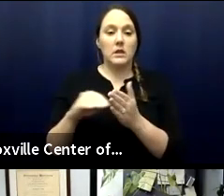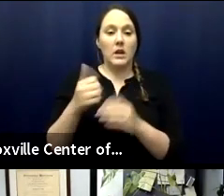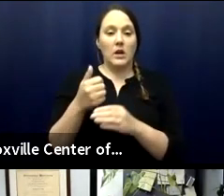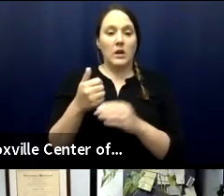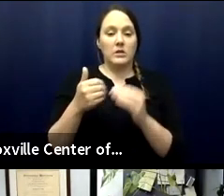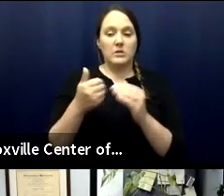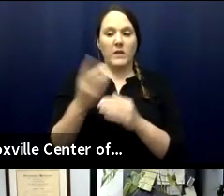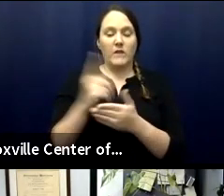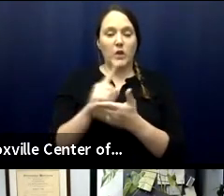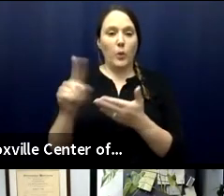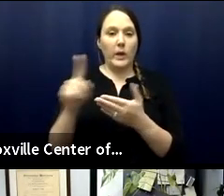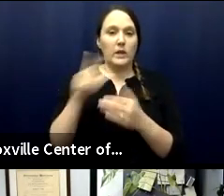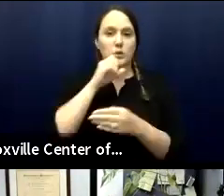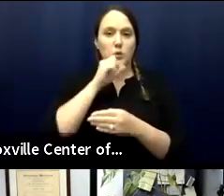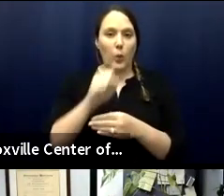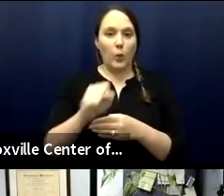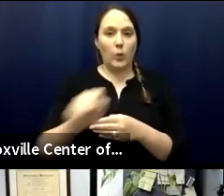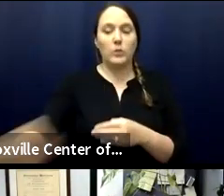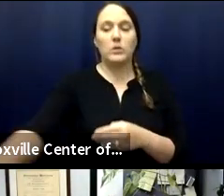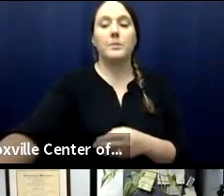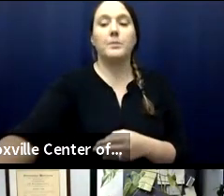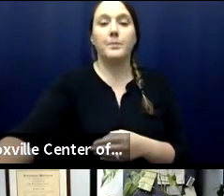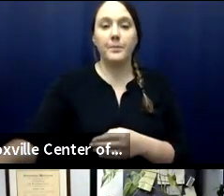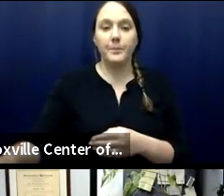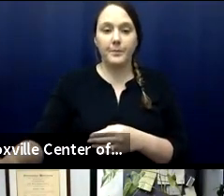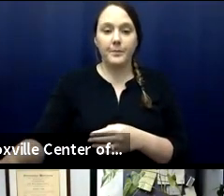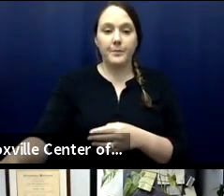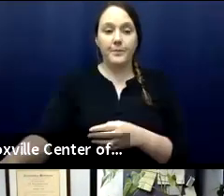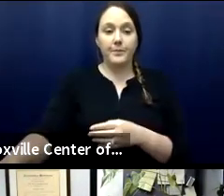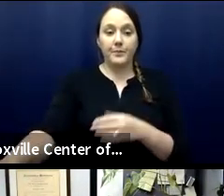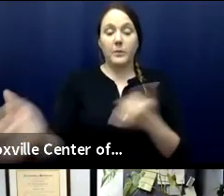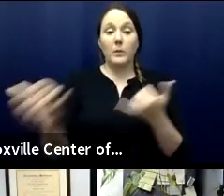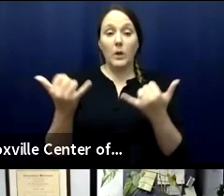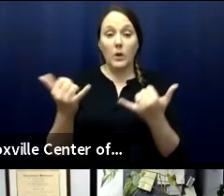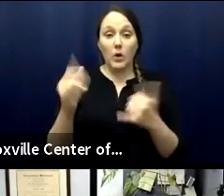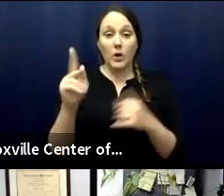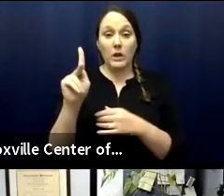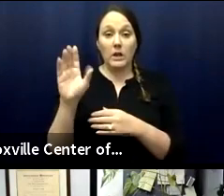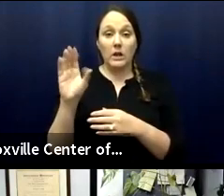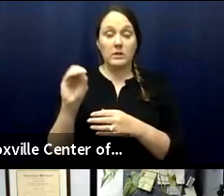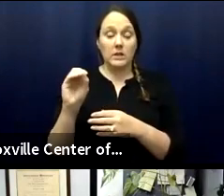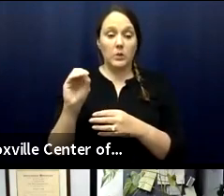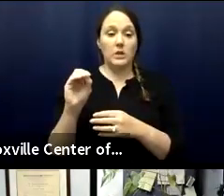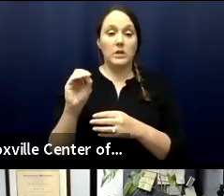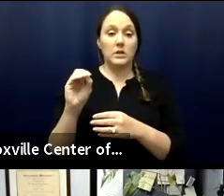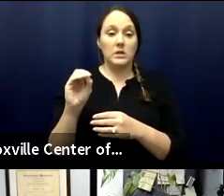old. And currently, Knox County, by the